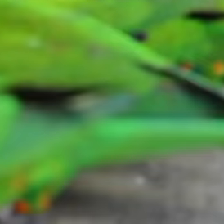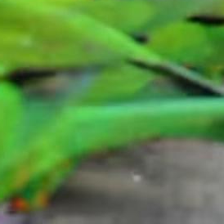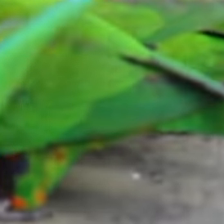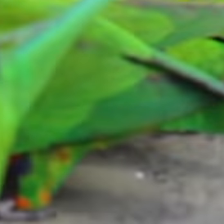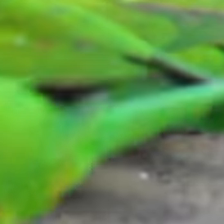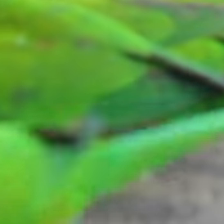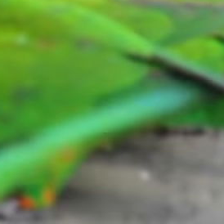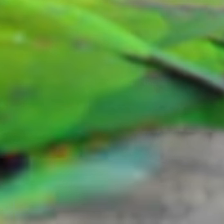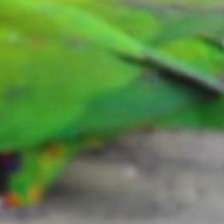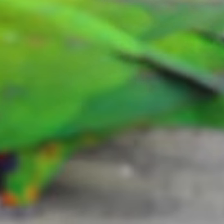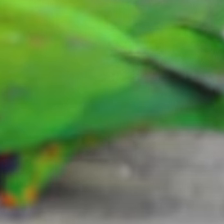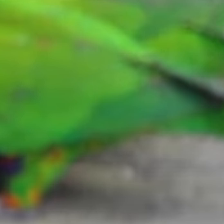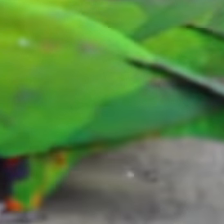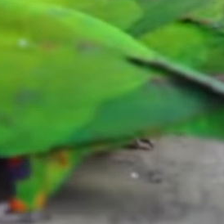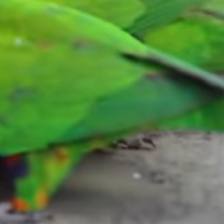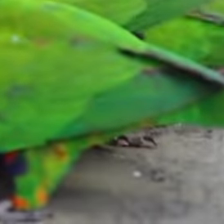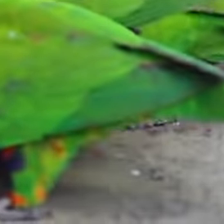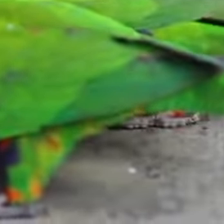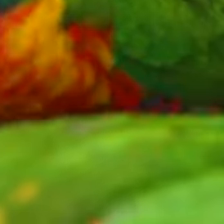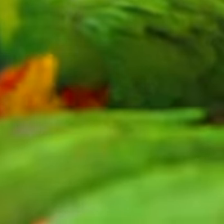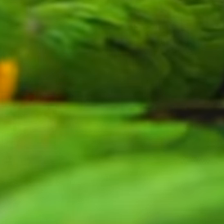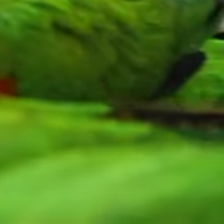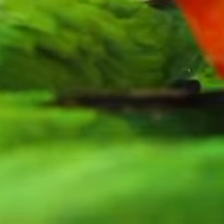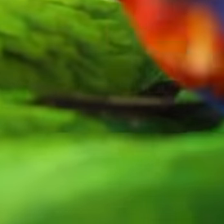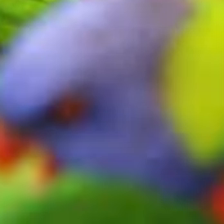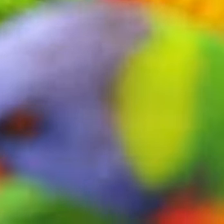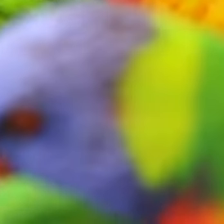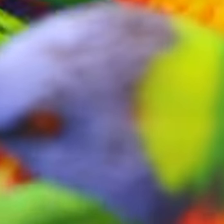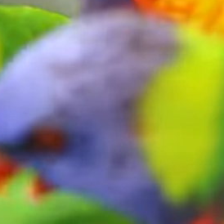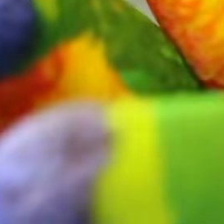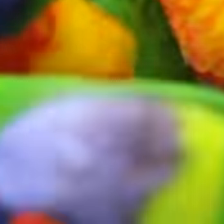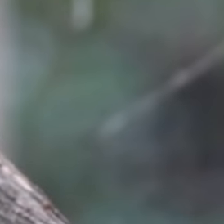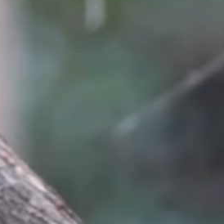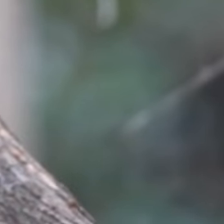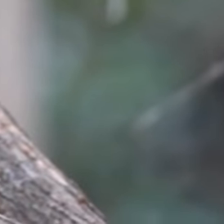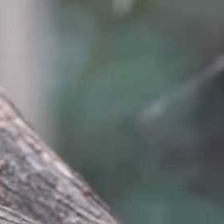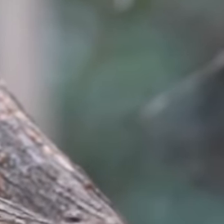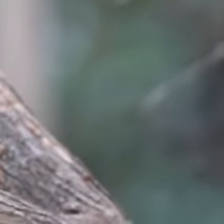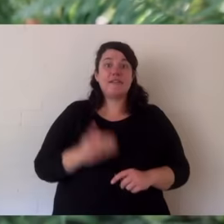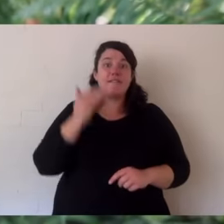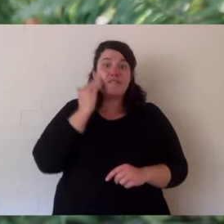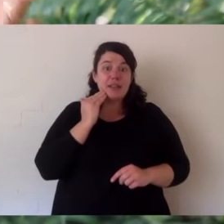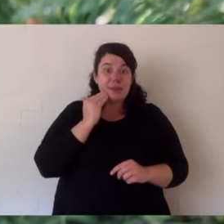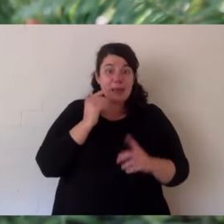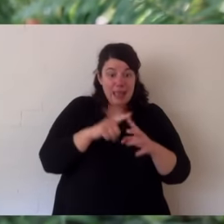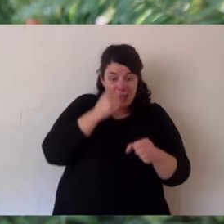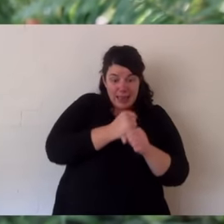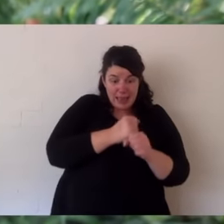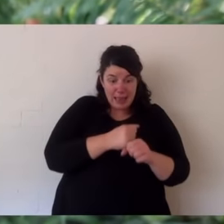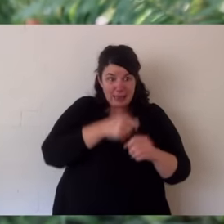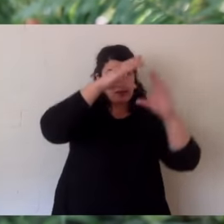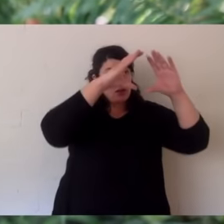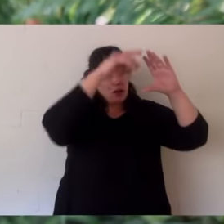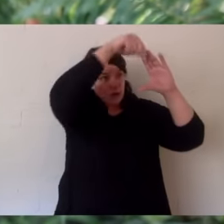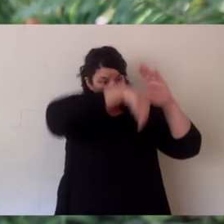in a tree where there's no threats of the predators on the ground. The eagles can't get them inside a log. Maybe a python. The female lays the